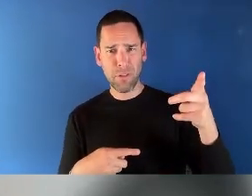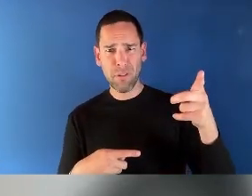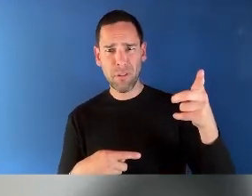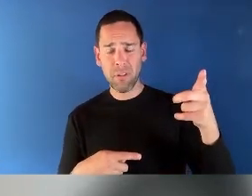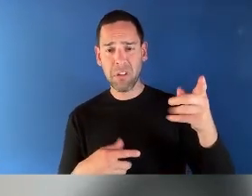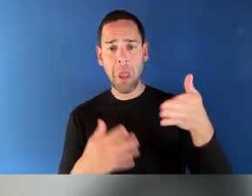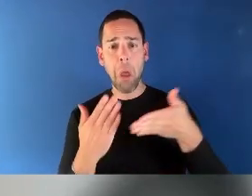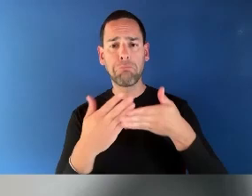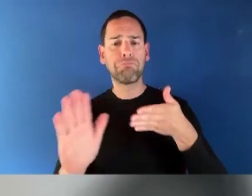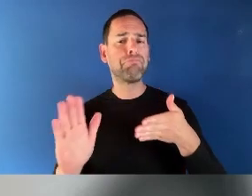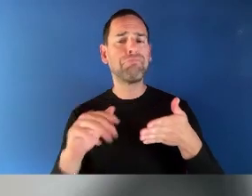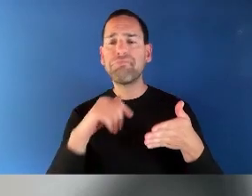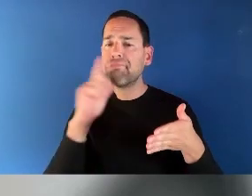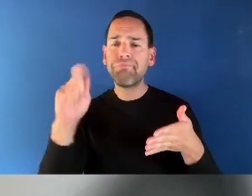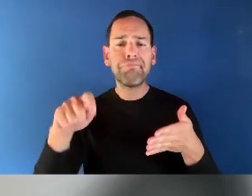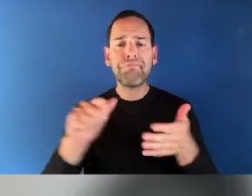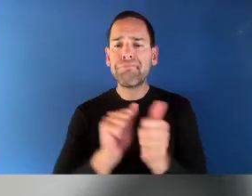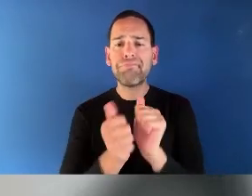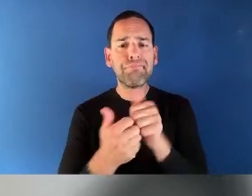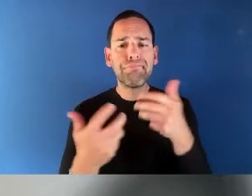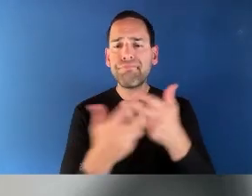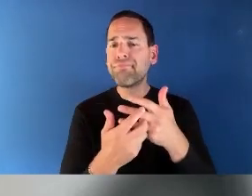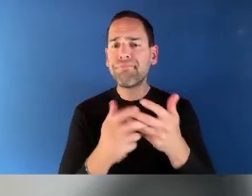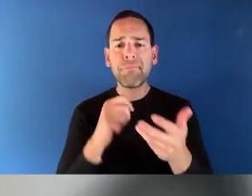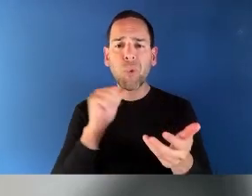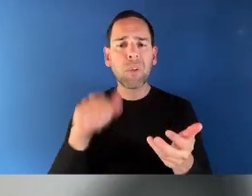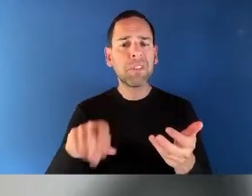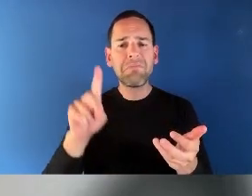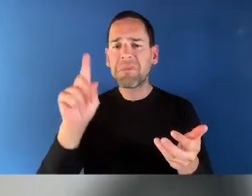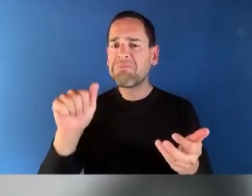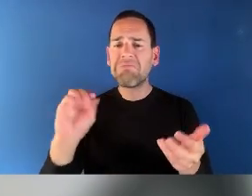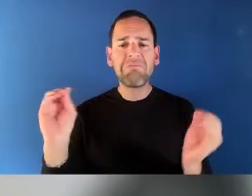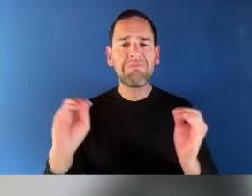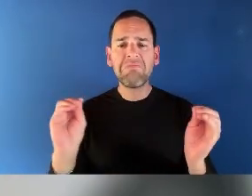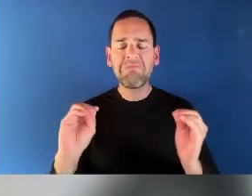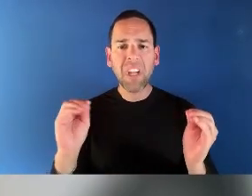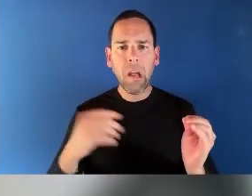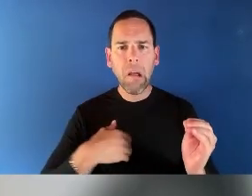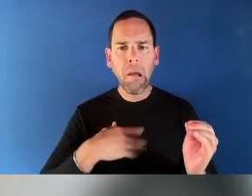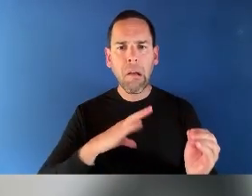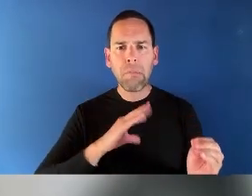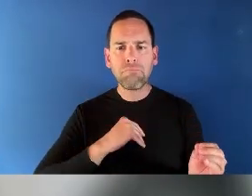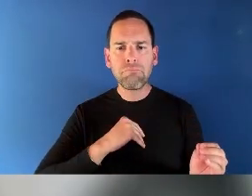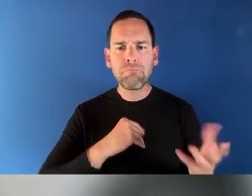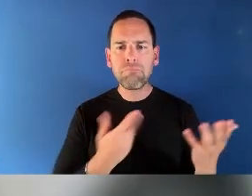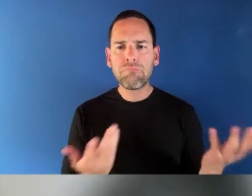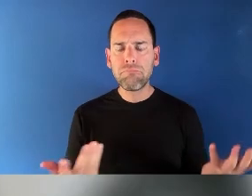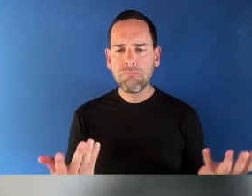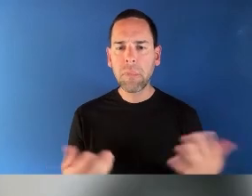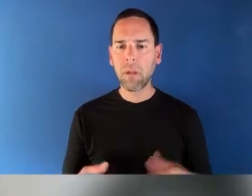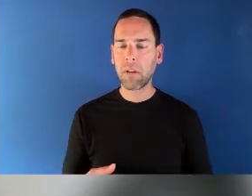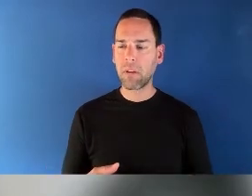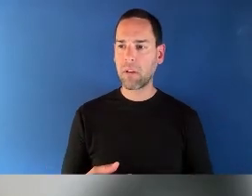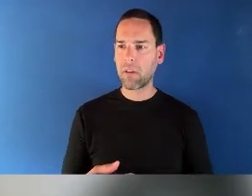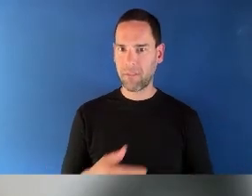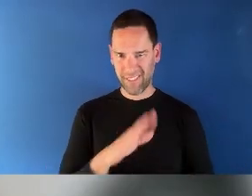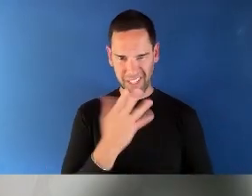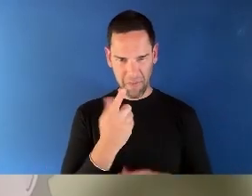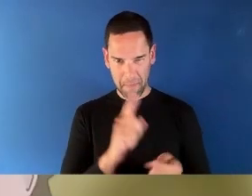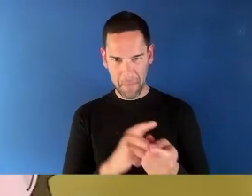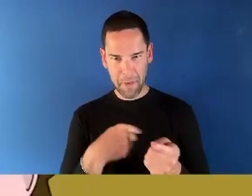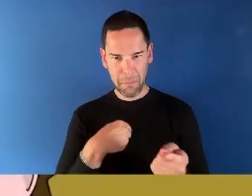dismiss my documented disability and my accommodations, like after not even meeting me.